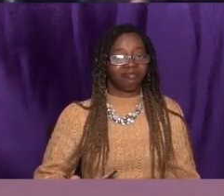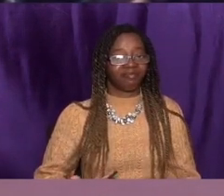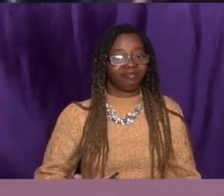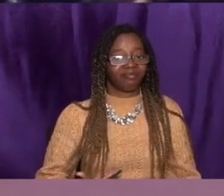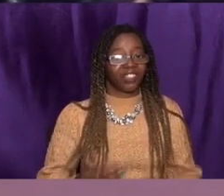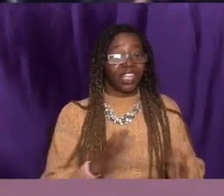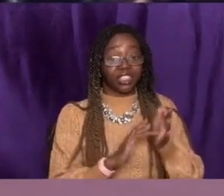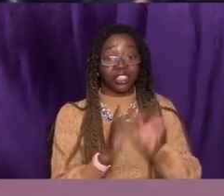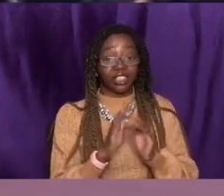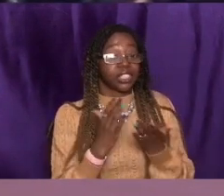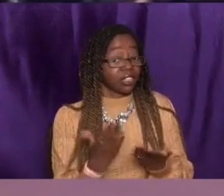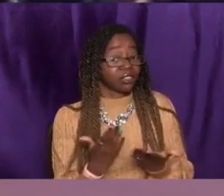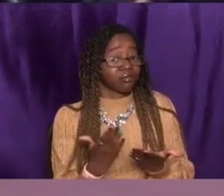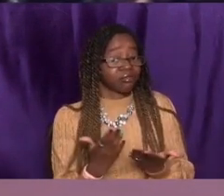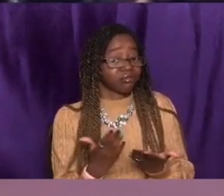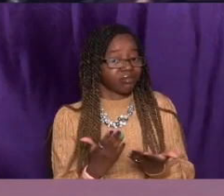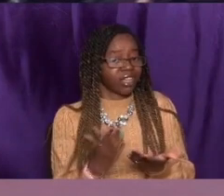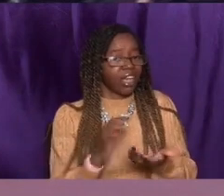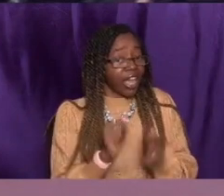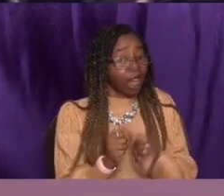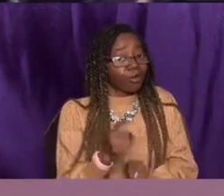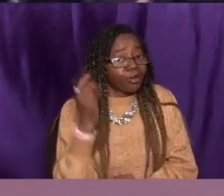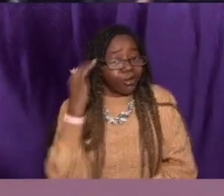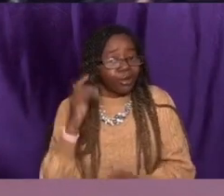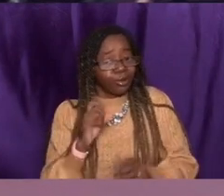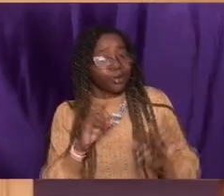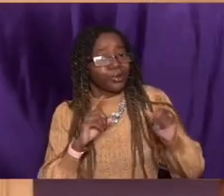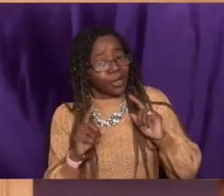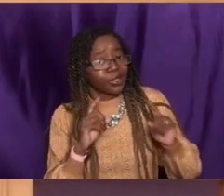text? How do you know who you're talking to?